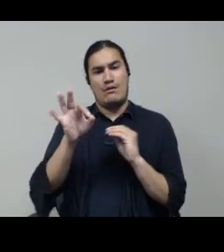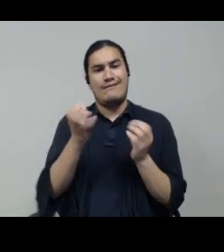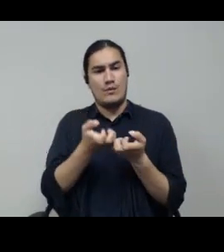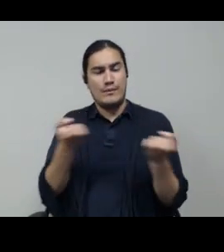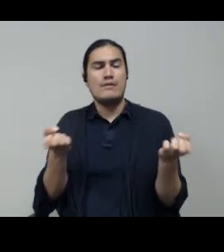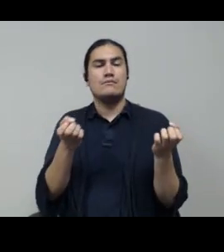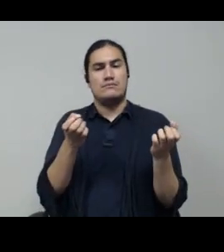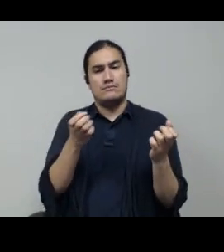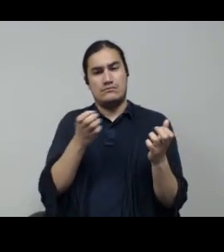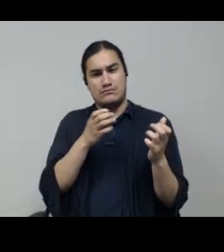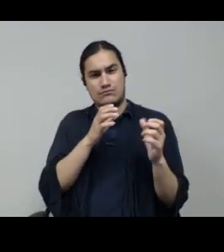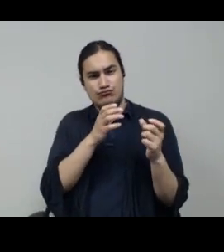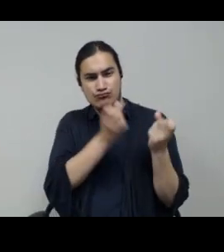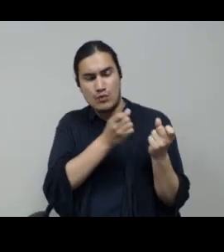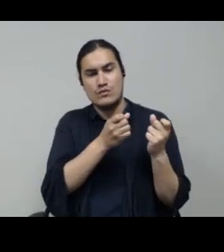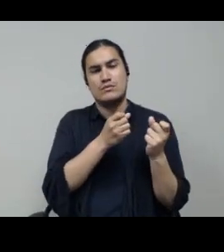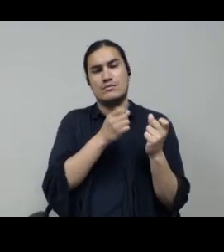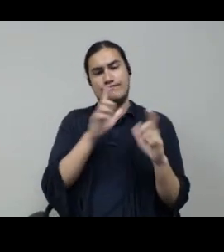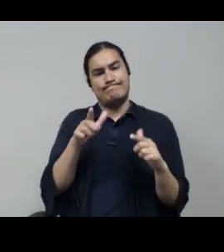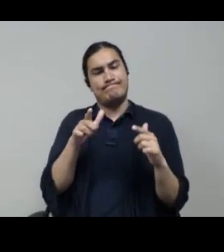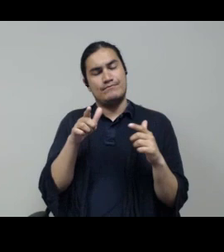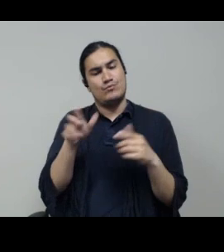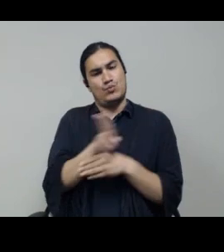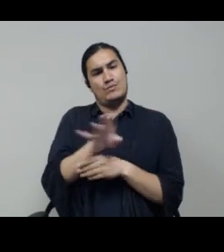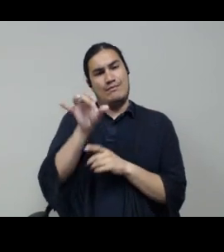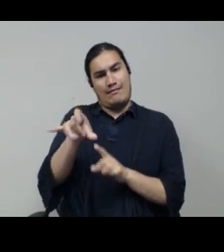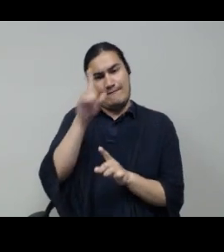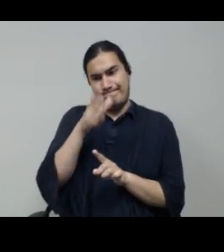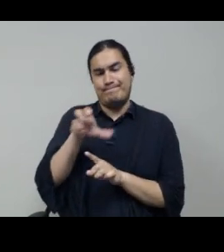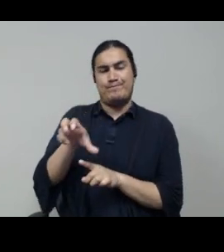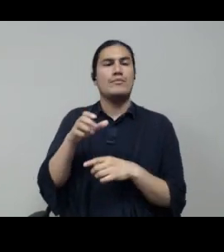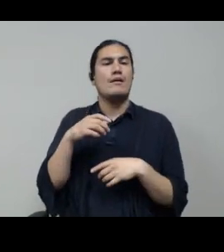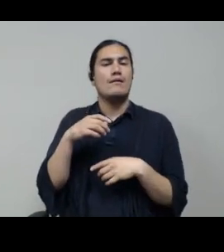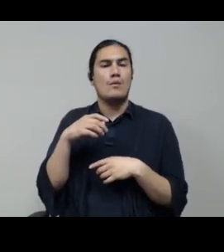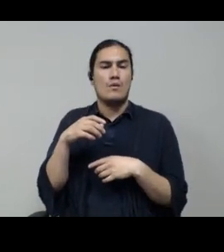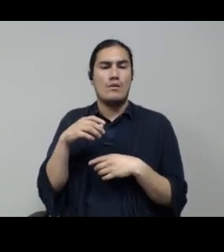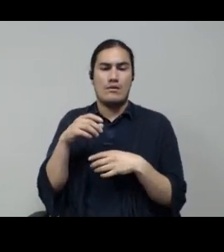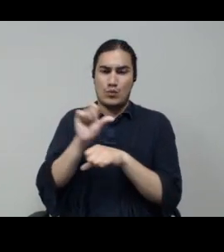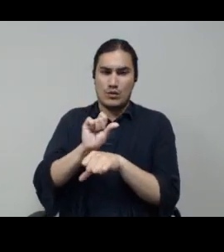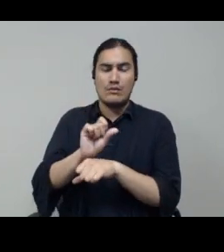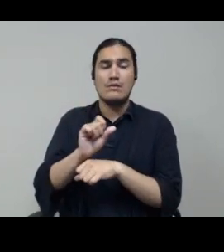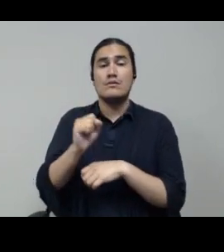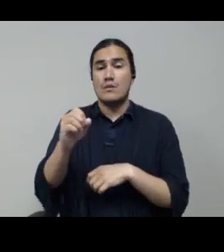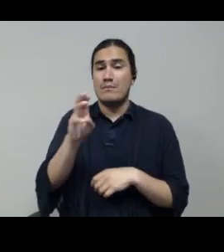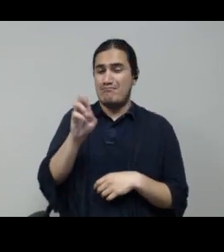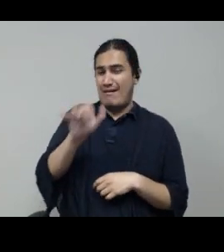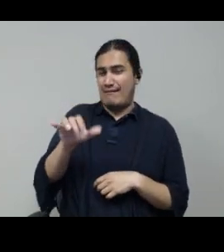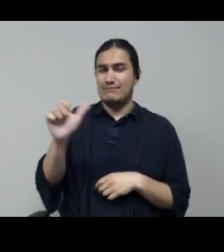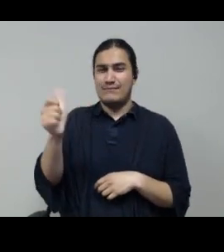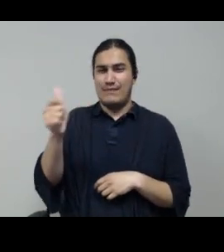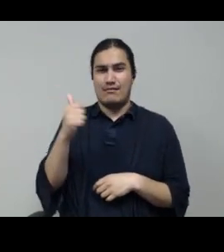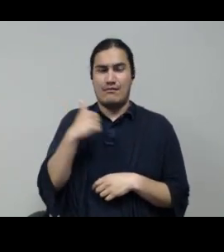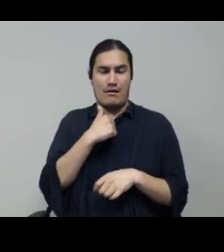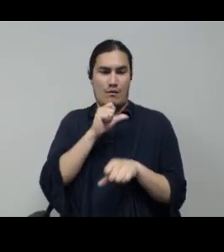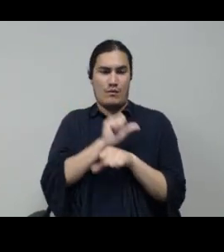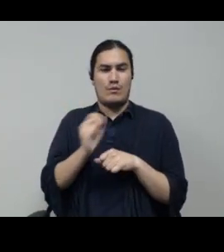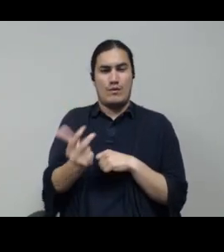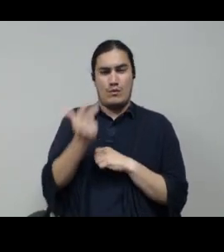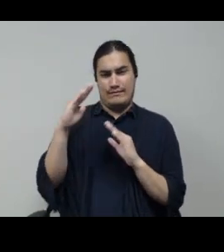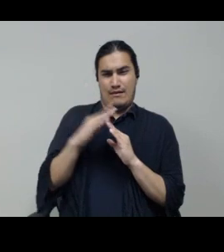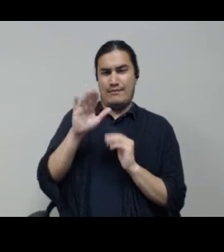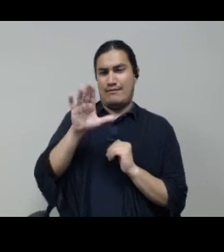zero emission solutions to that. And I got to spend May 10th with 3 of the top Caltrans people working